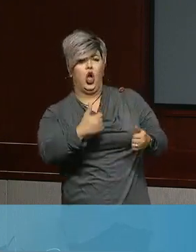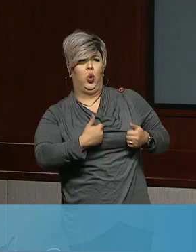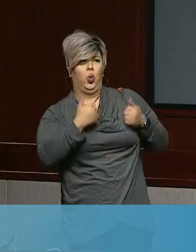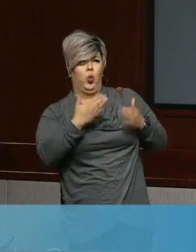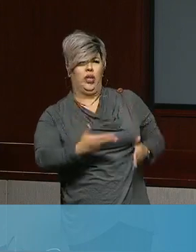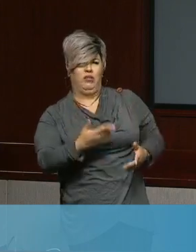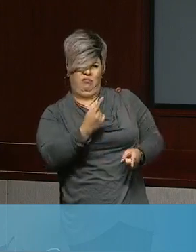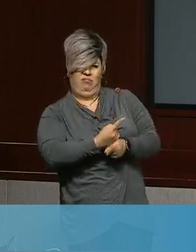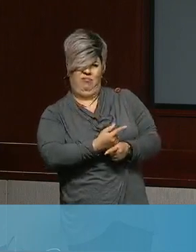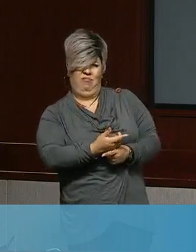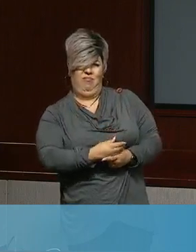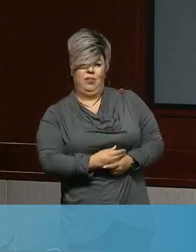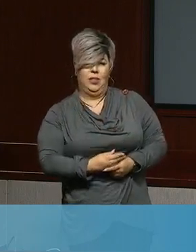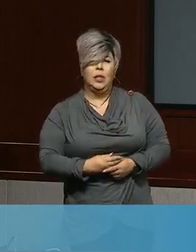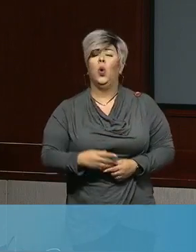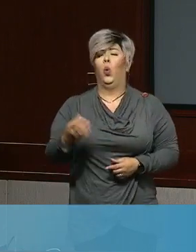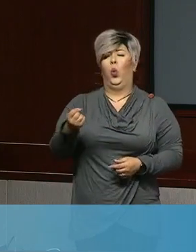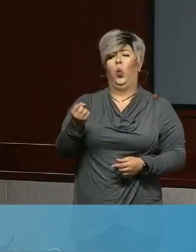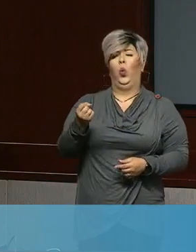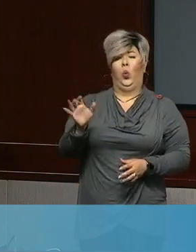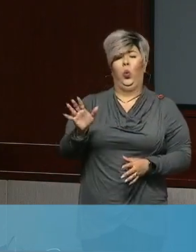We'll have Kim respond, and then we'll go to the next one.